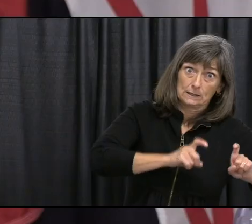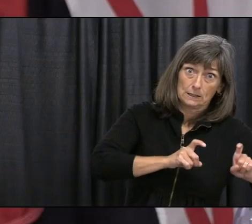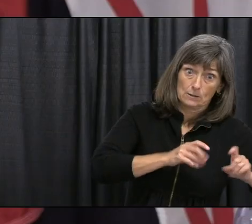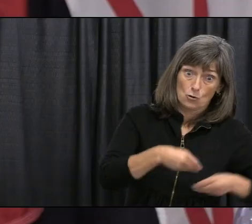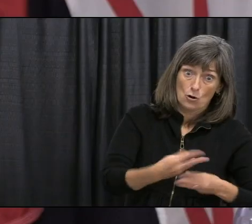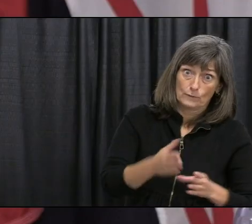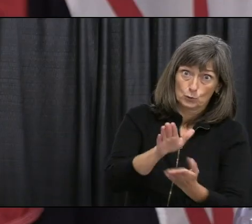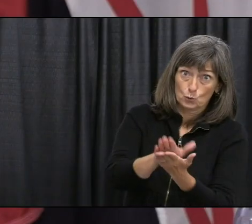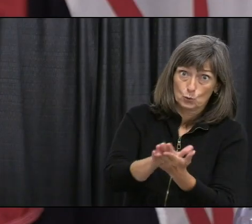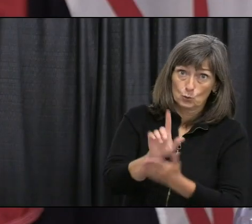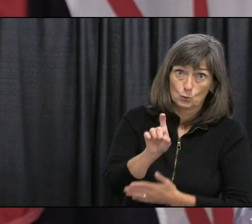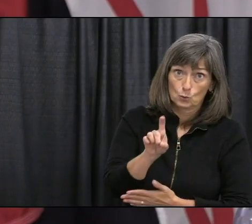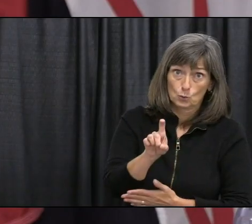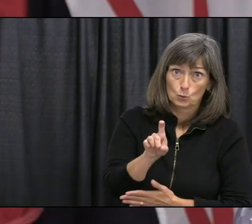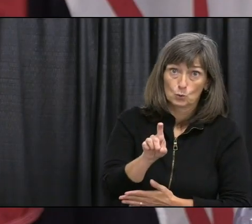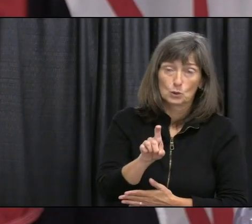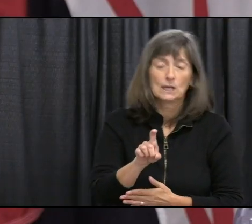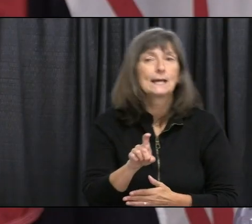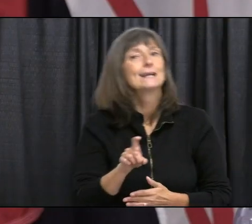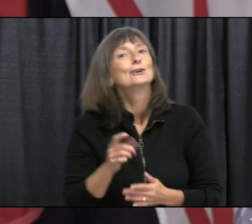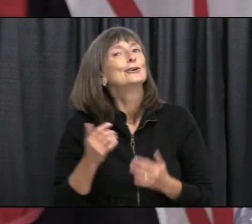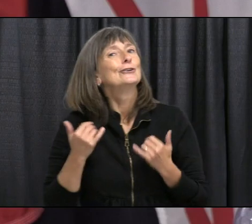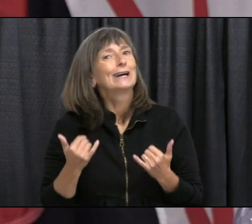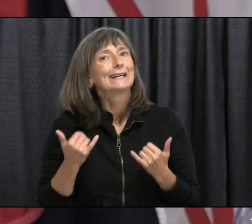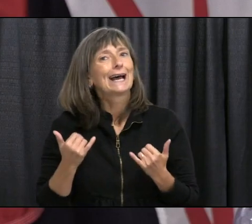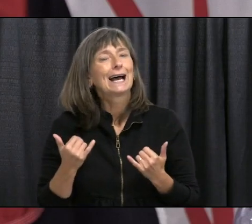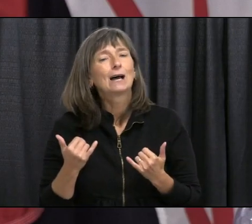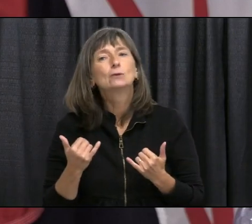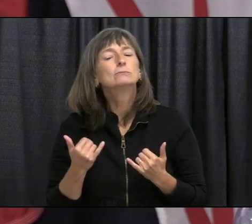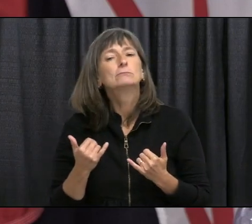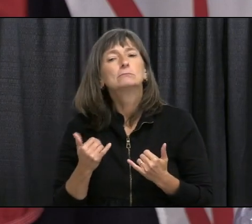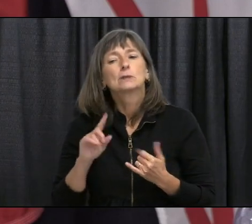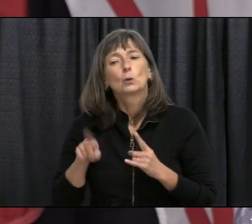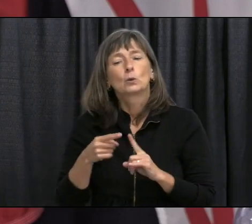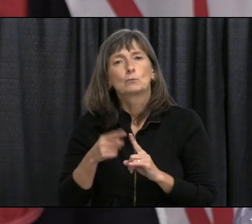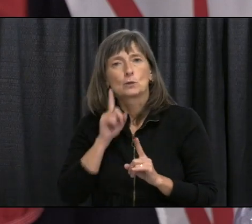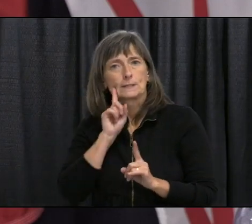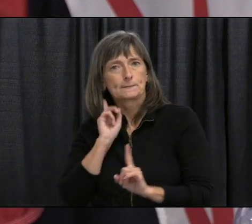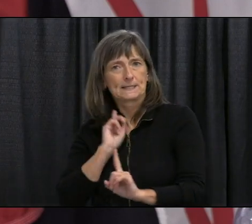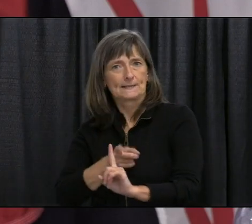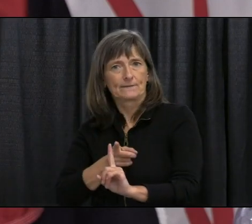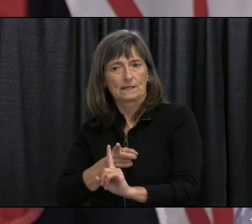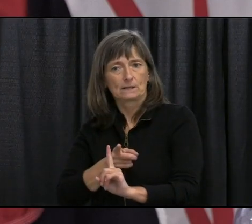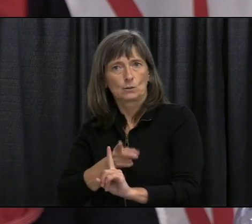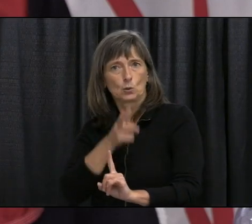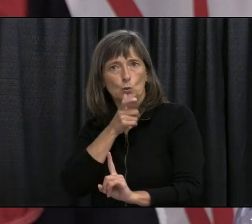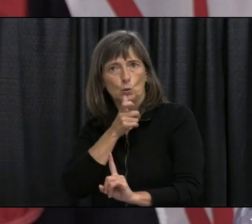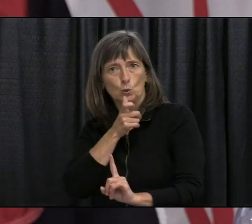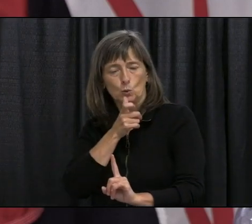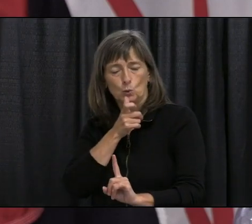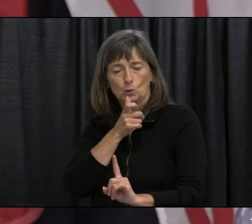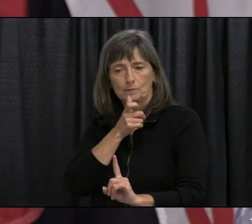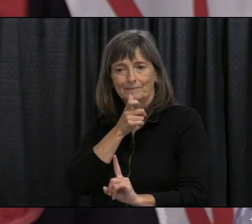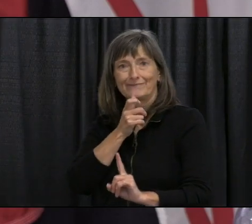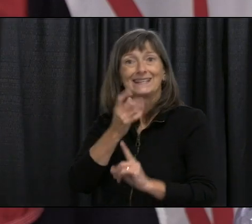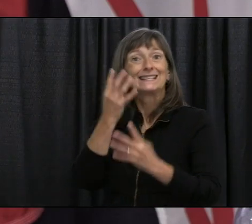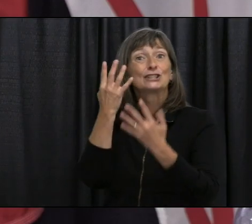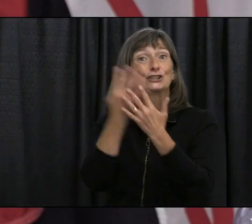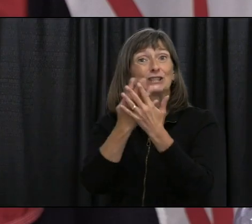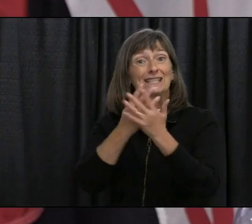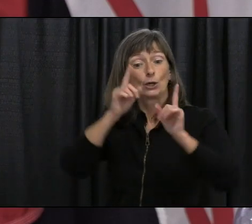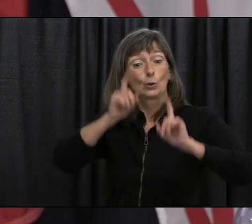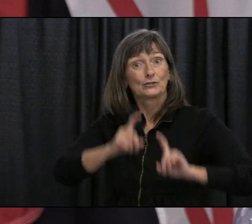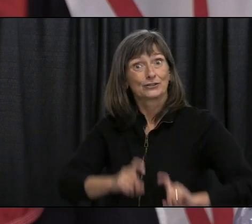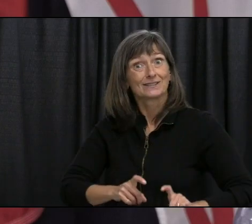COVID testing at the moment is done through a targeted approach. So the screening tool is used to